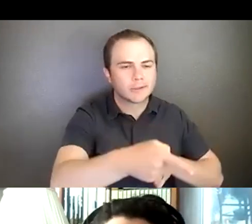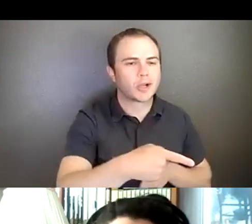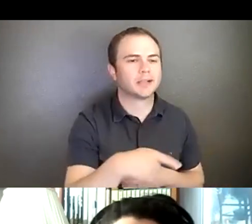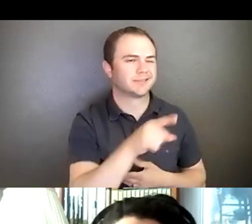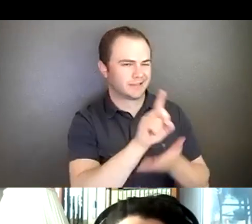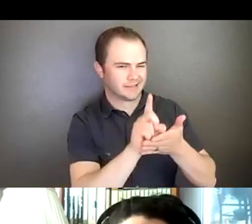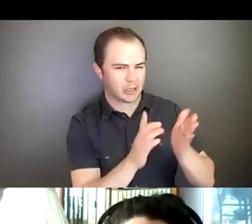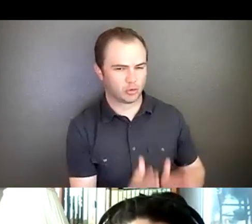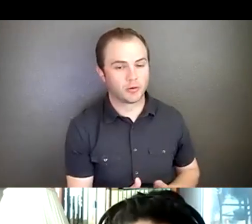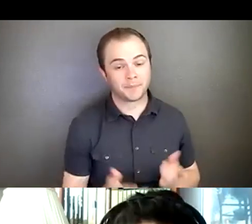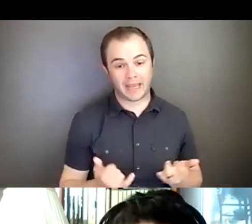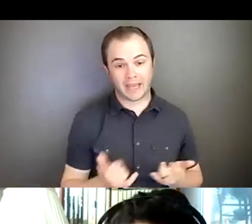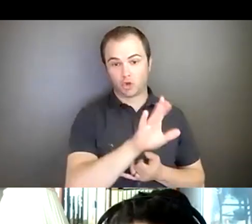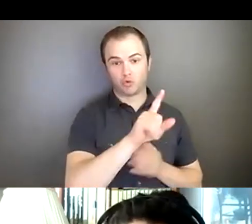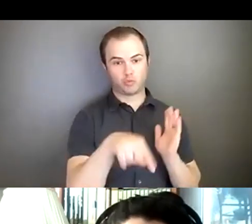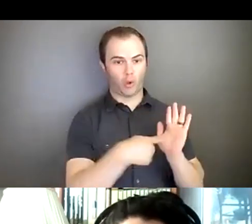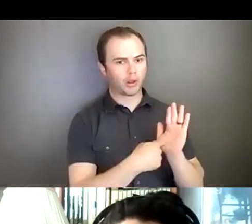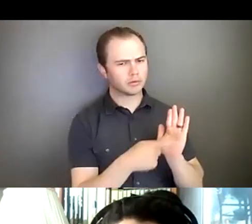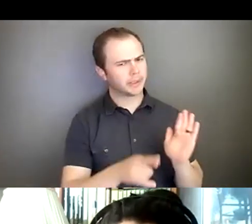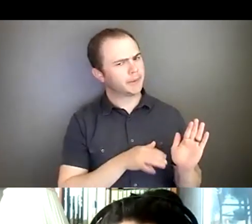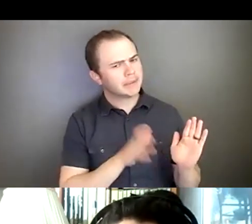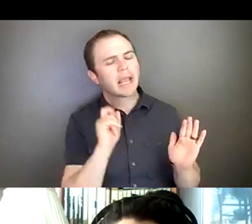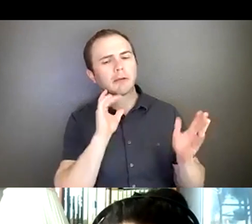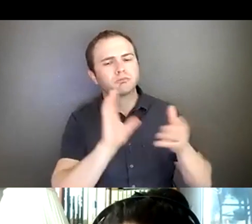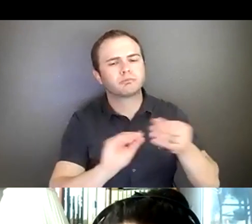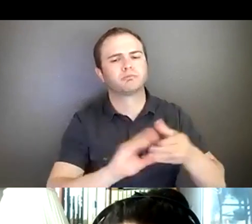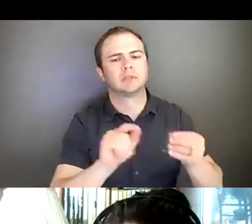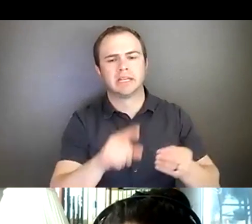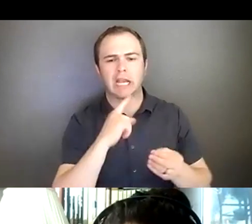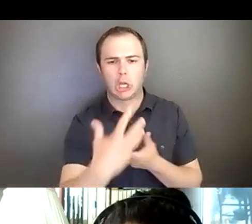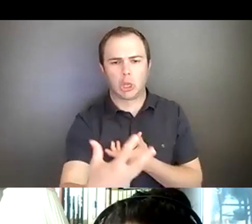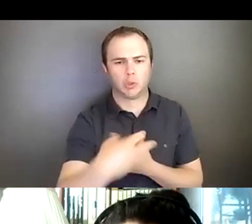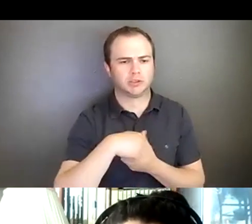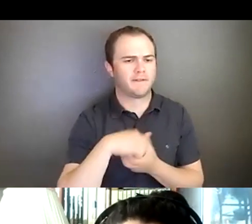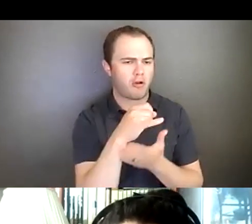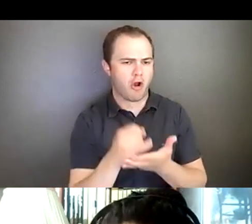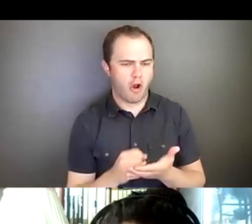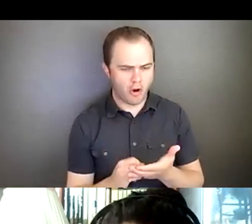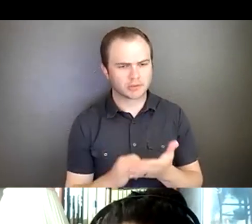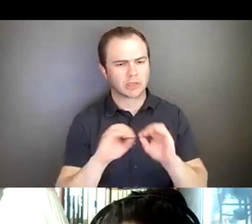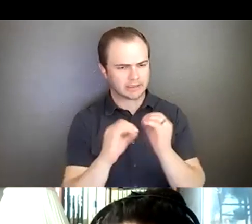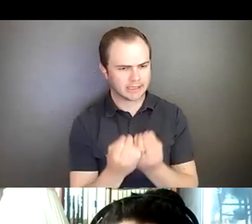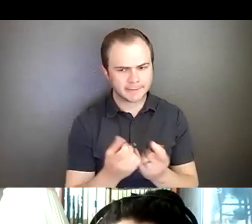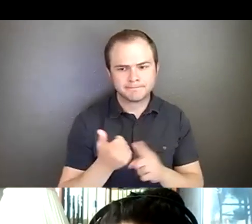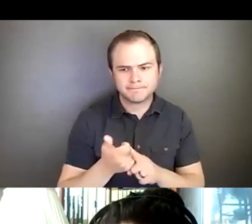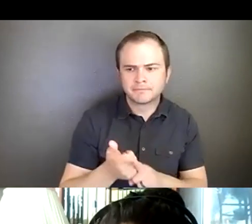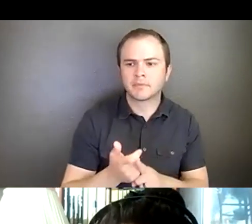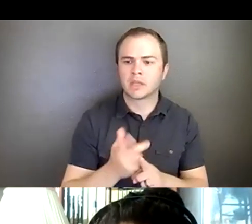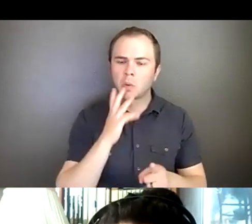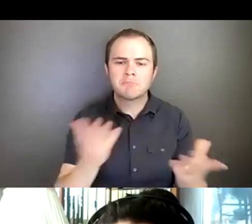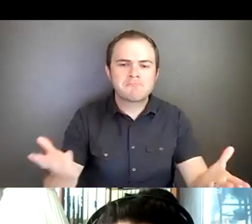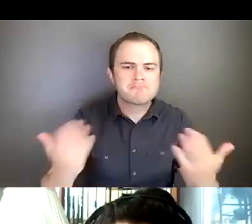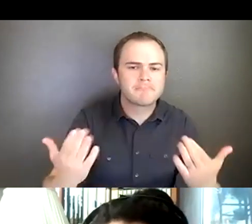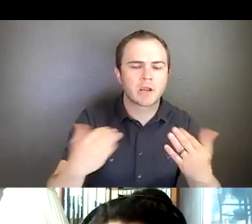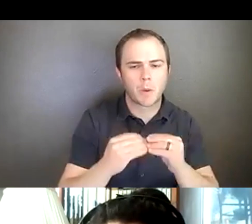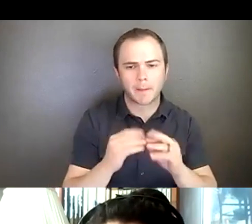has an opportunity to convey the unique story of an inclusive arts-based nonprofit organization that opens doors to creative, educational,